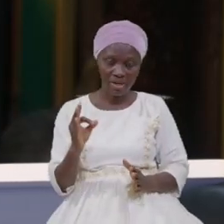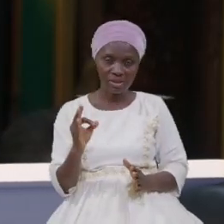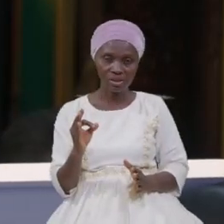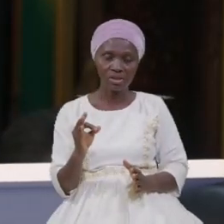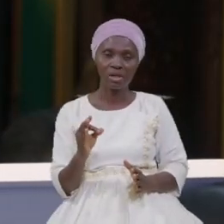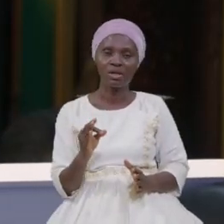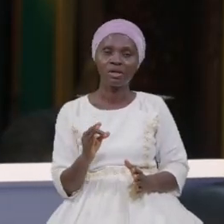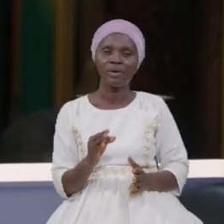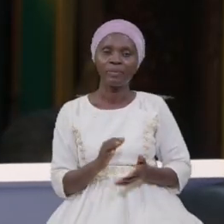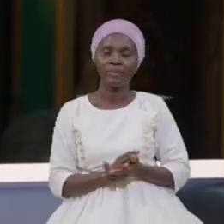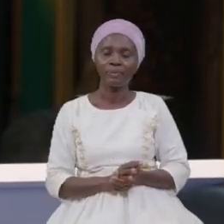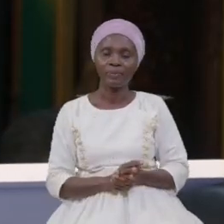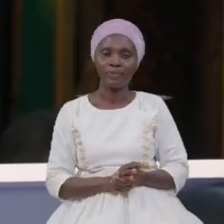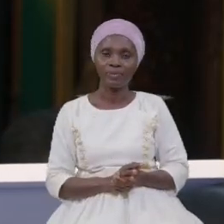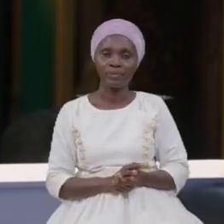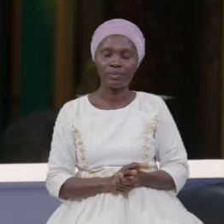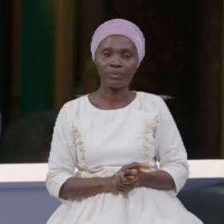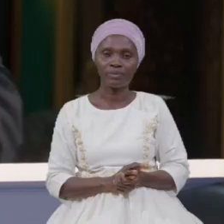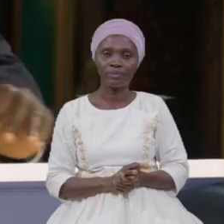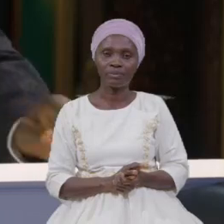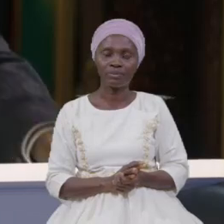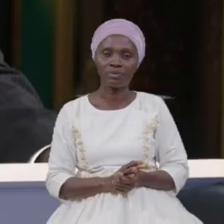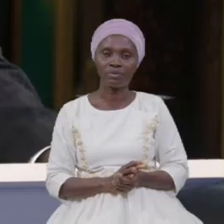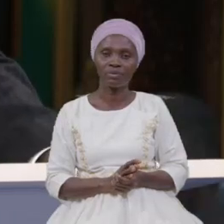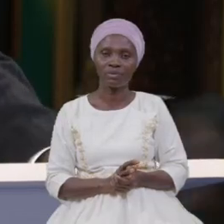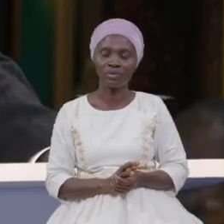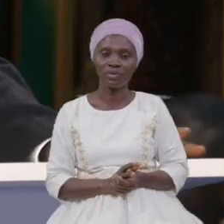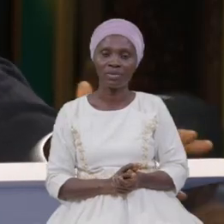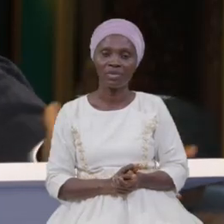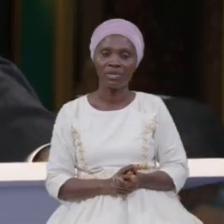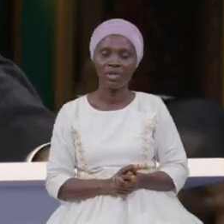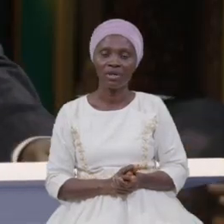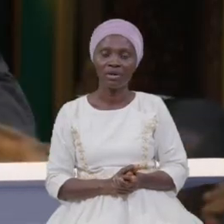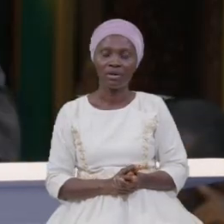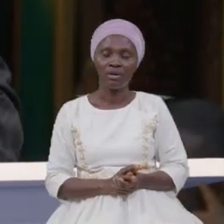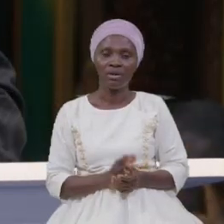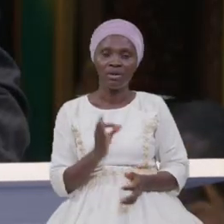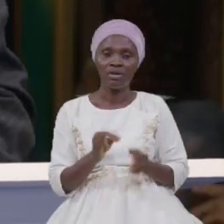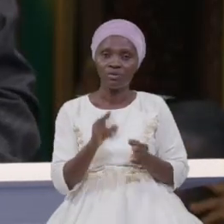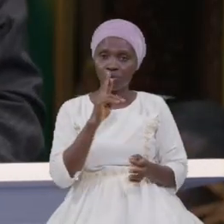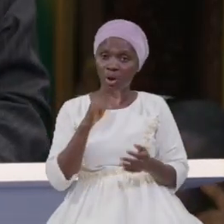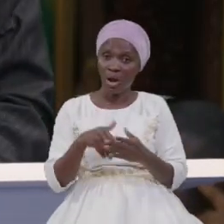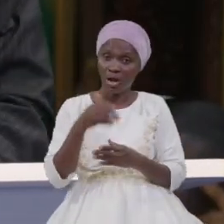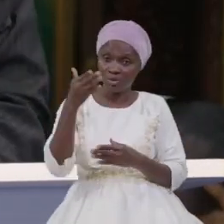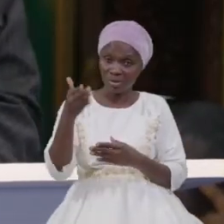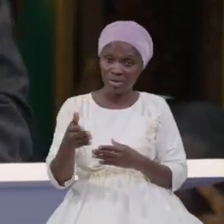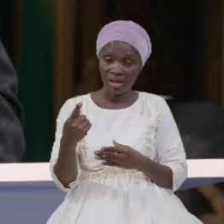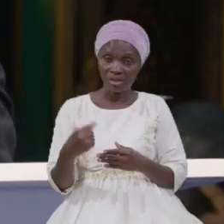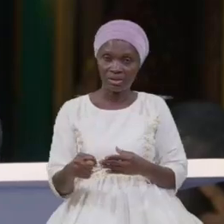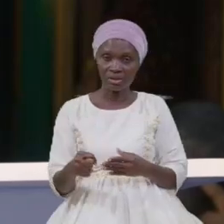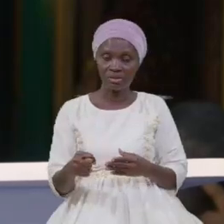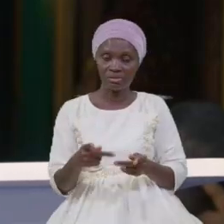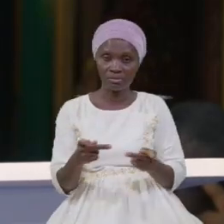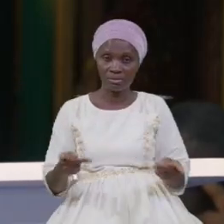same. If you are in a secluded environment, like I've said, please click on